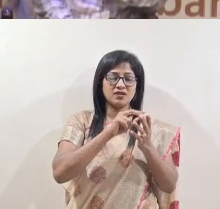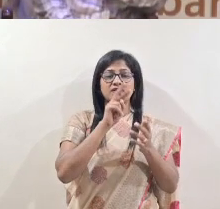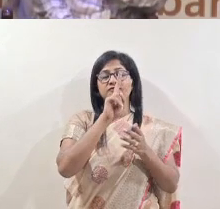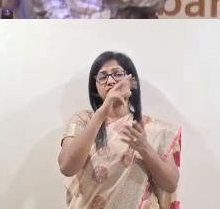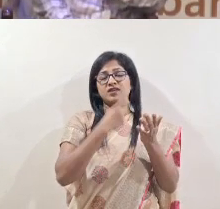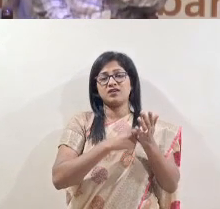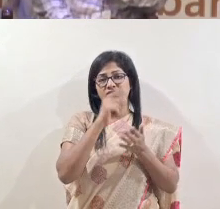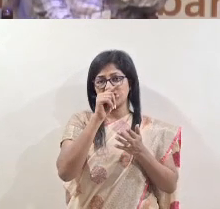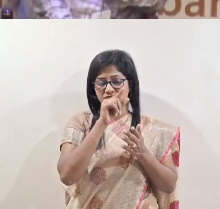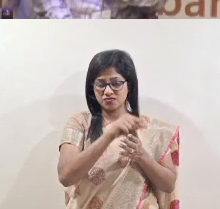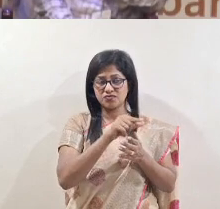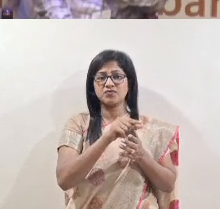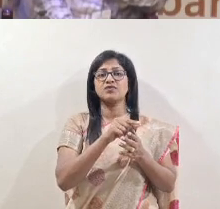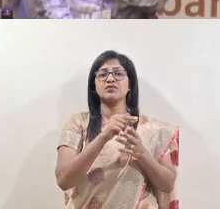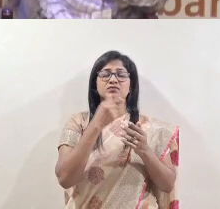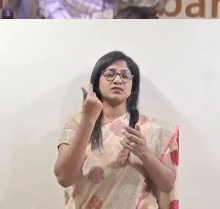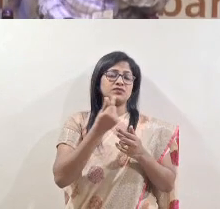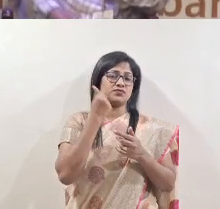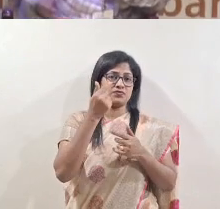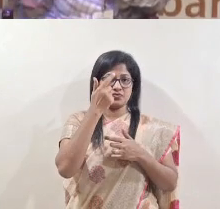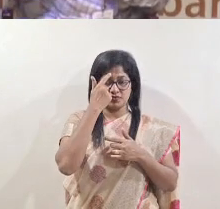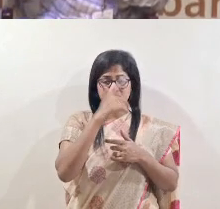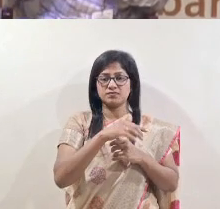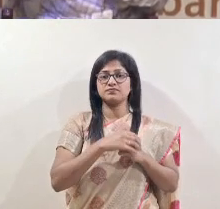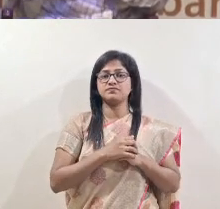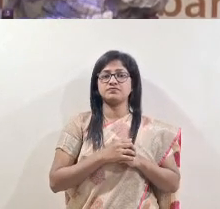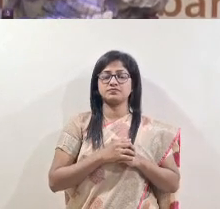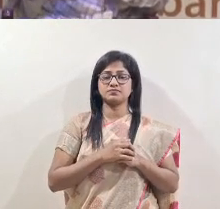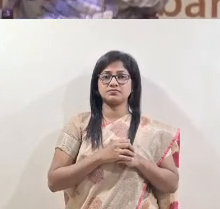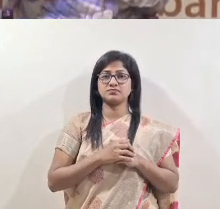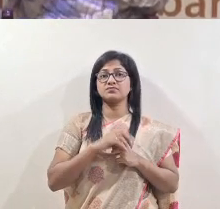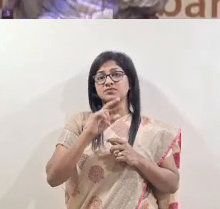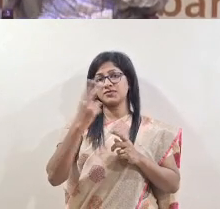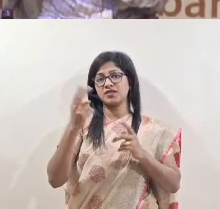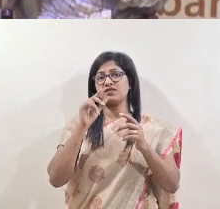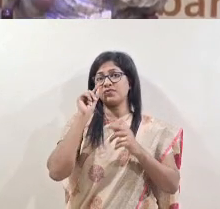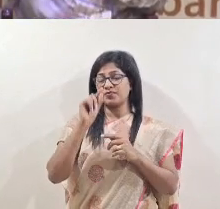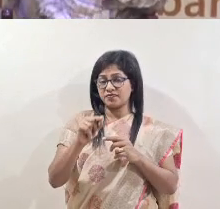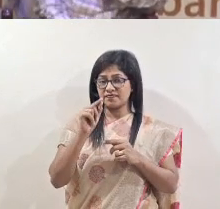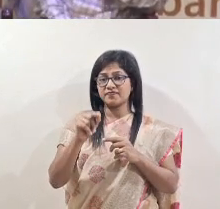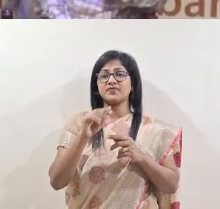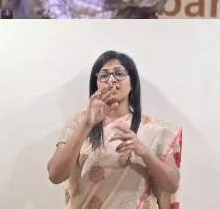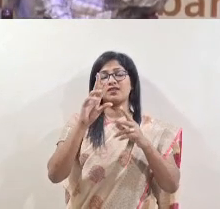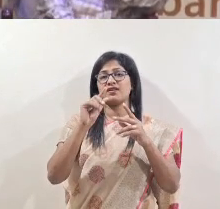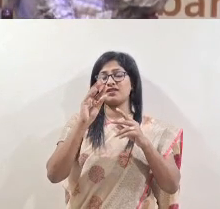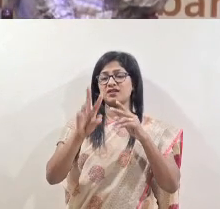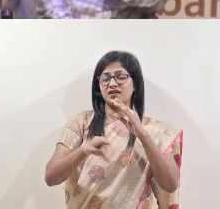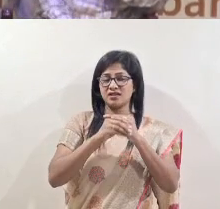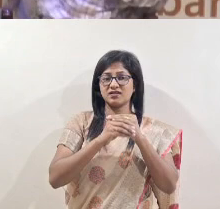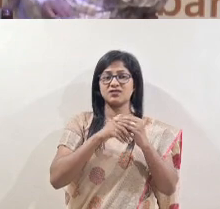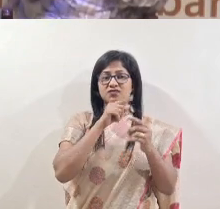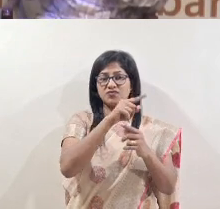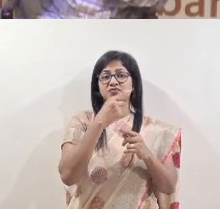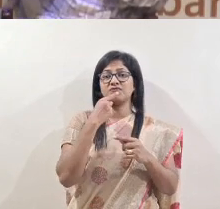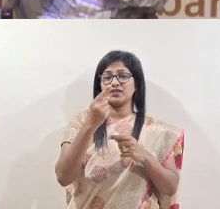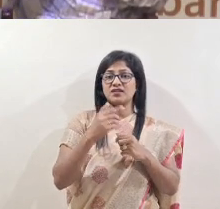concerned. So, and then other factors, and then one more thing, that you